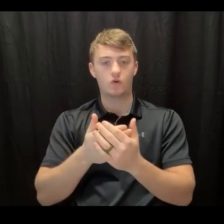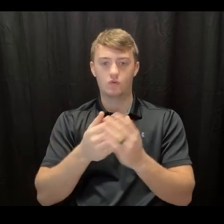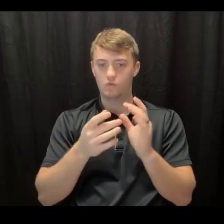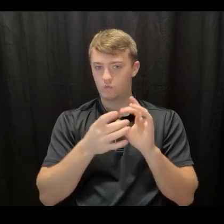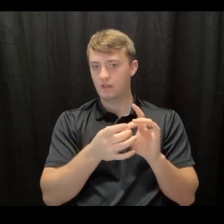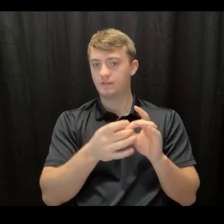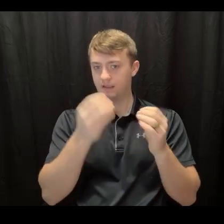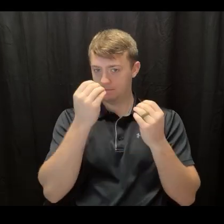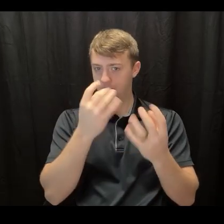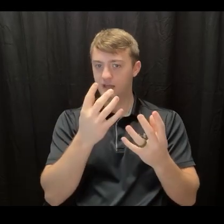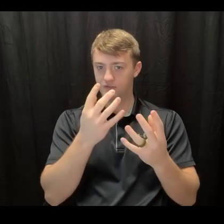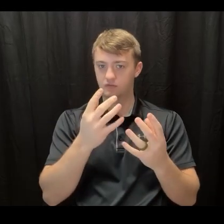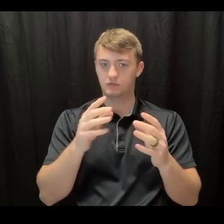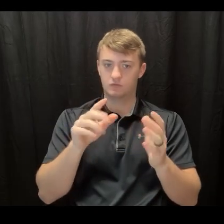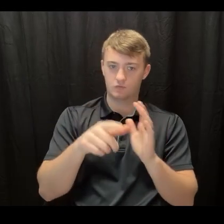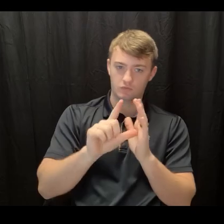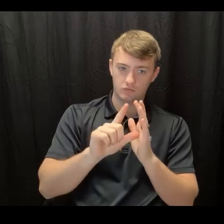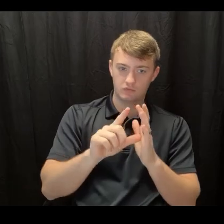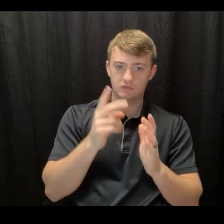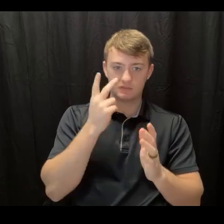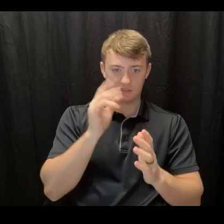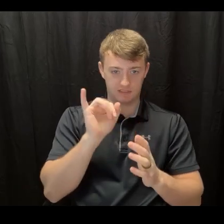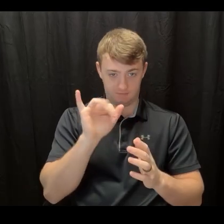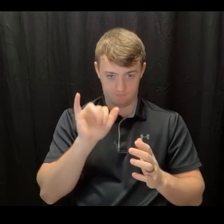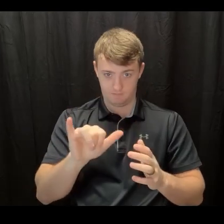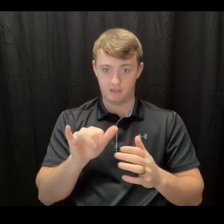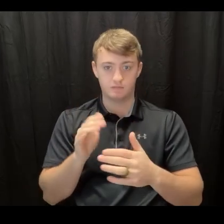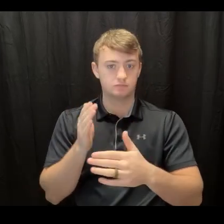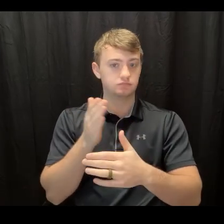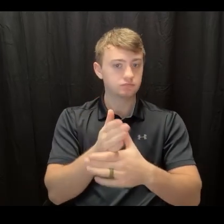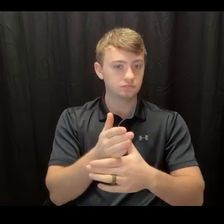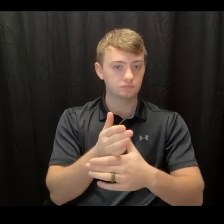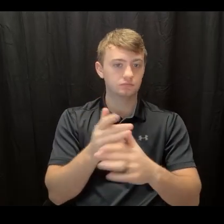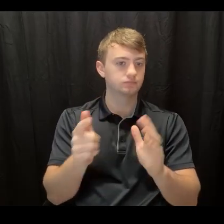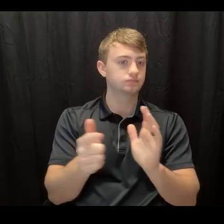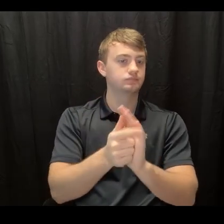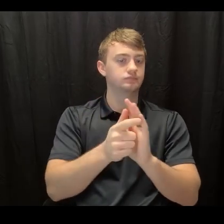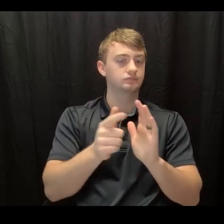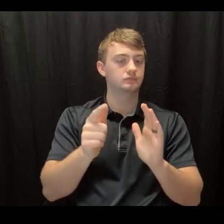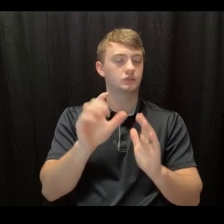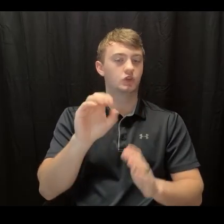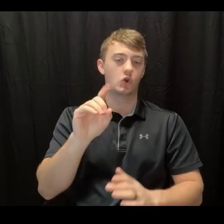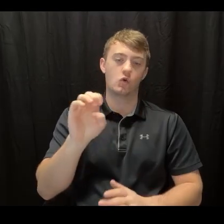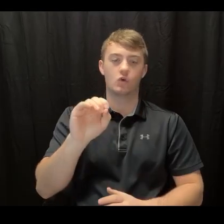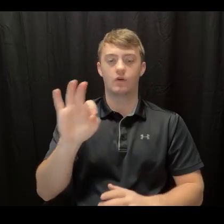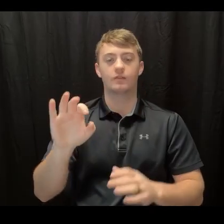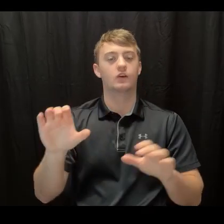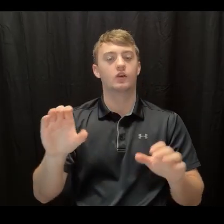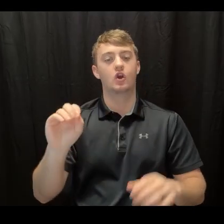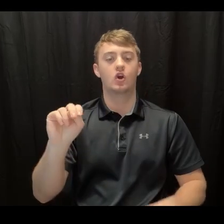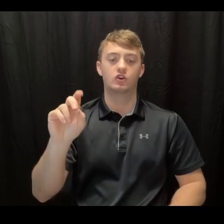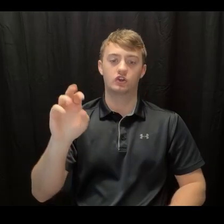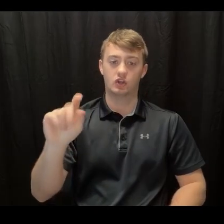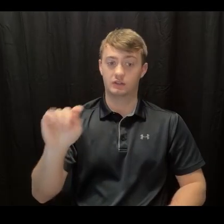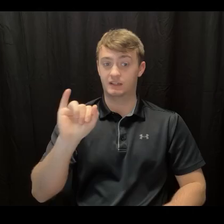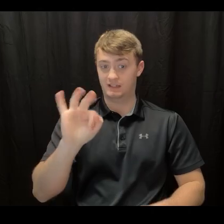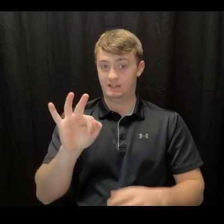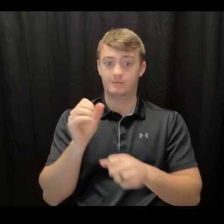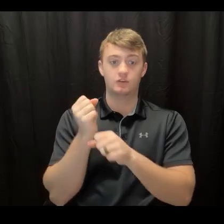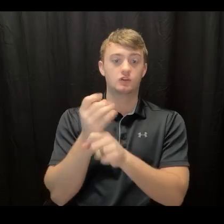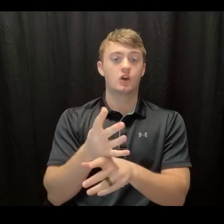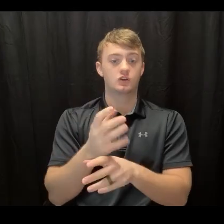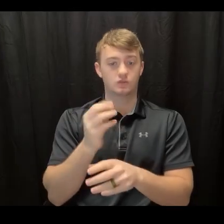is reviewed to determine if the conduct that gave rise to the violation of the Code of Conduct was either A, caused by